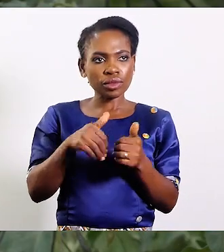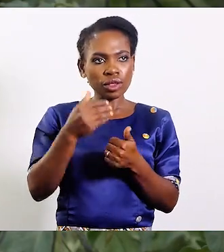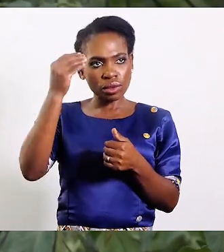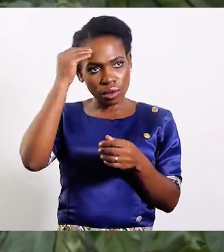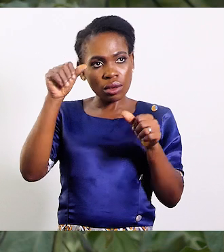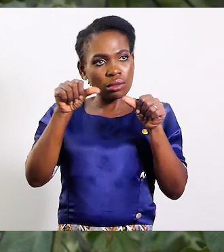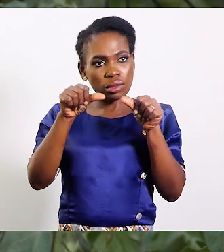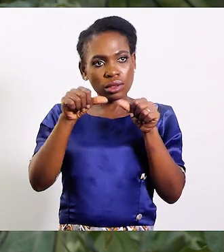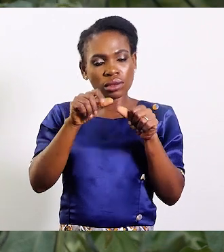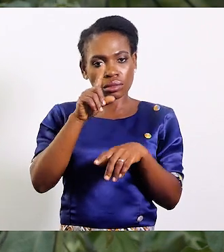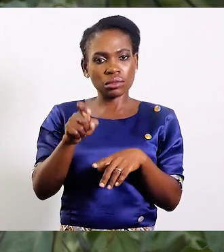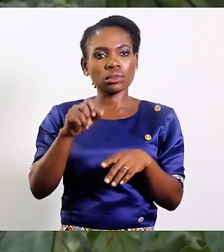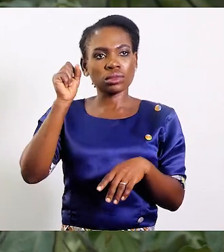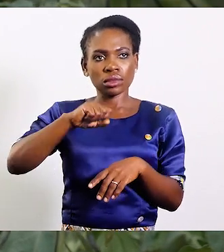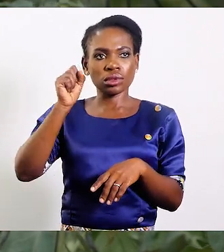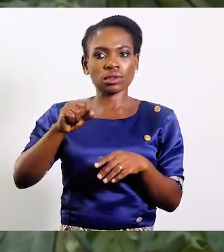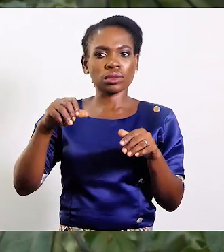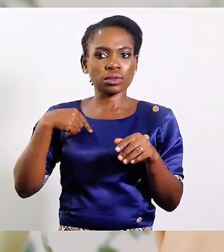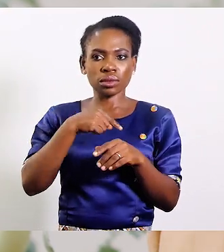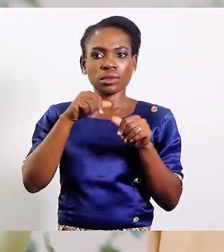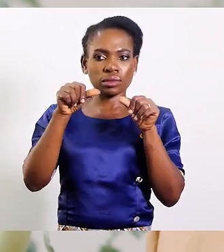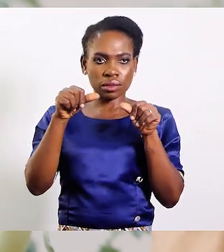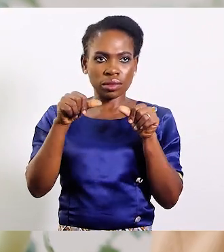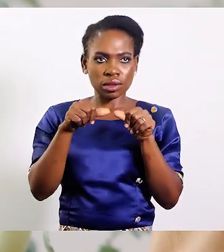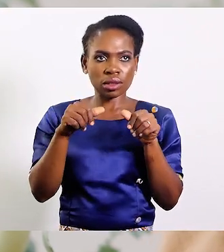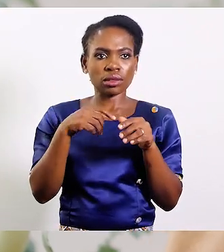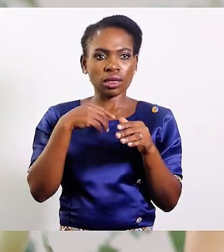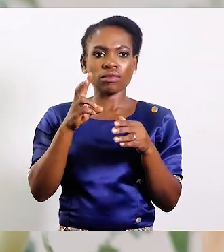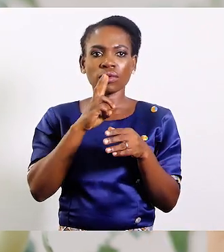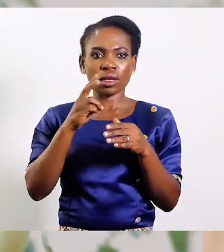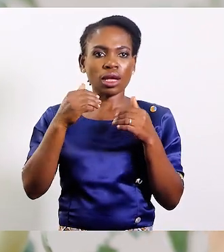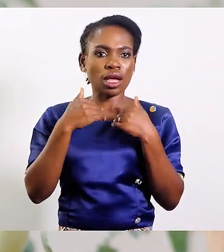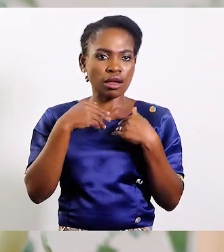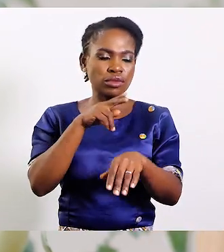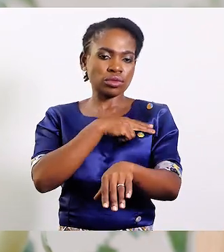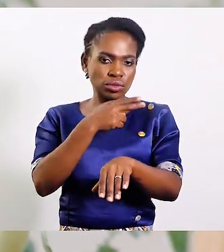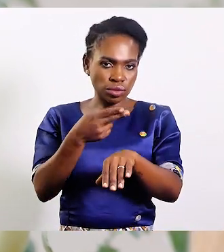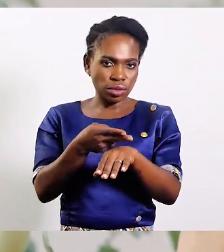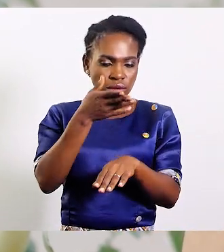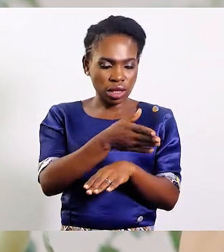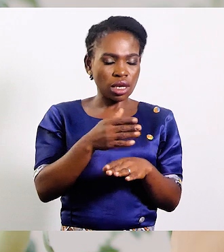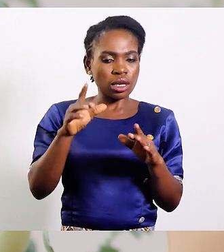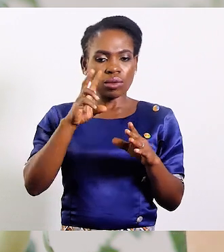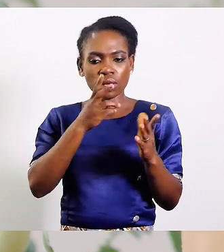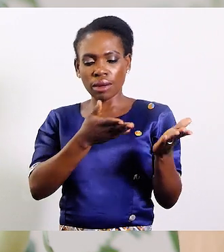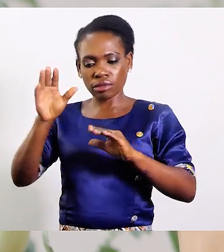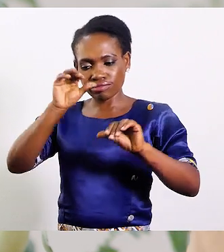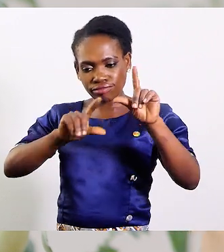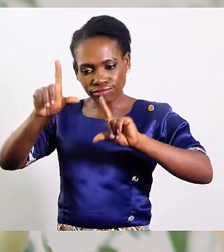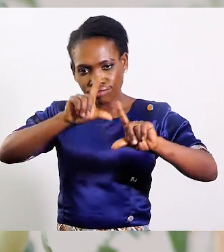is always. How do you know what is the right amount? Do you measure it before? We measure. So okay, the water even have nutrients. Okay. So we take the water to the